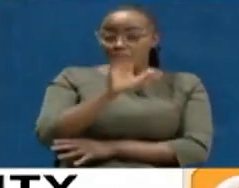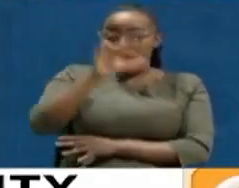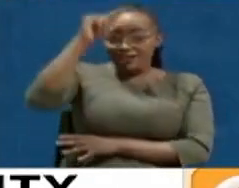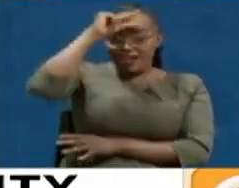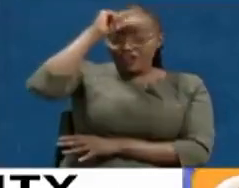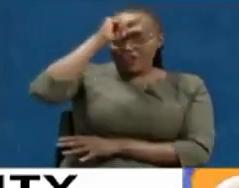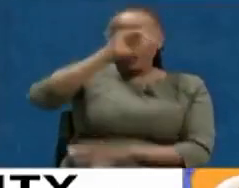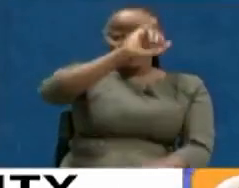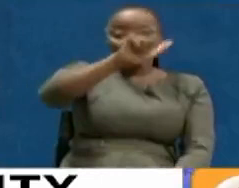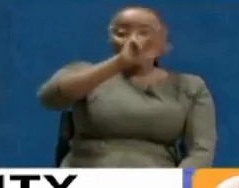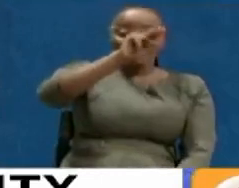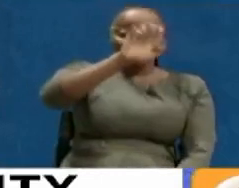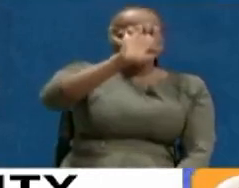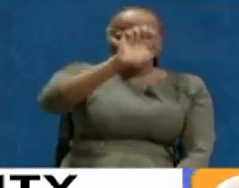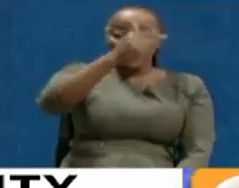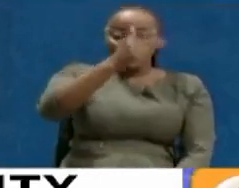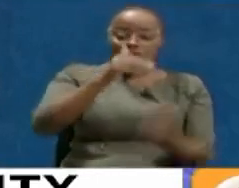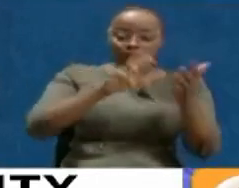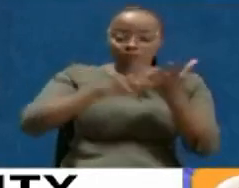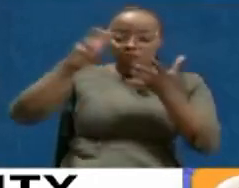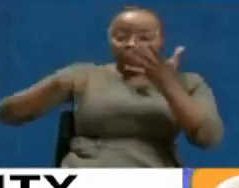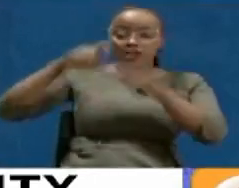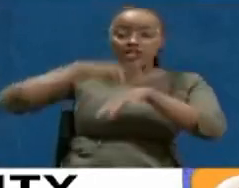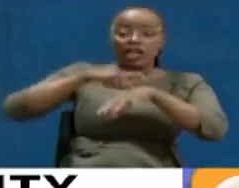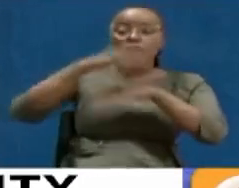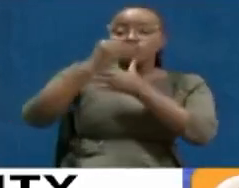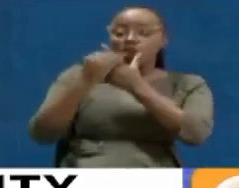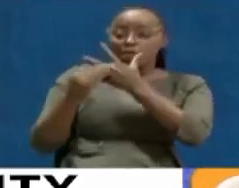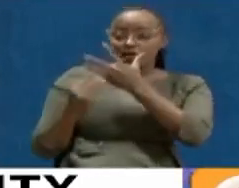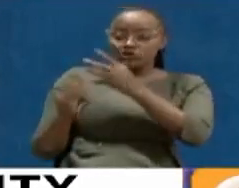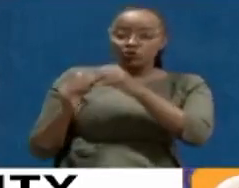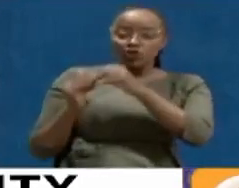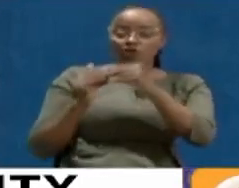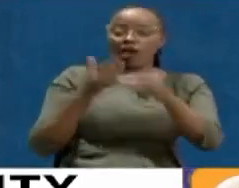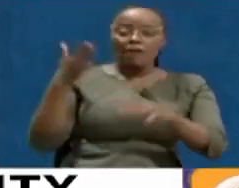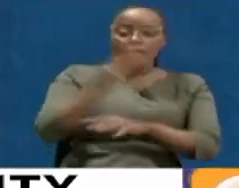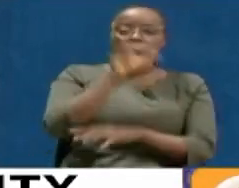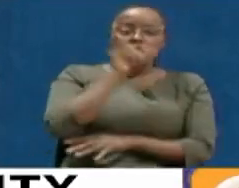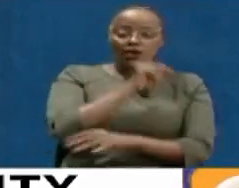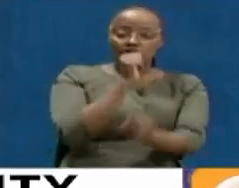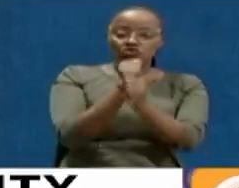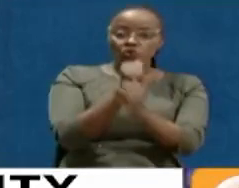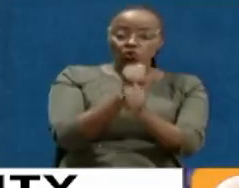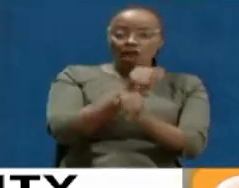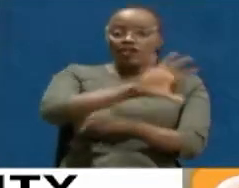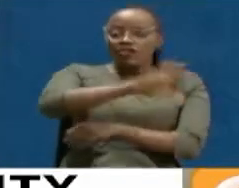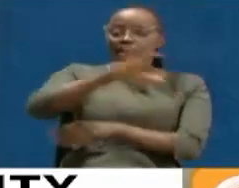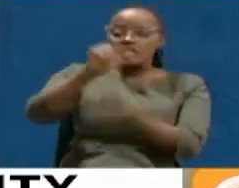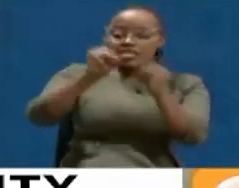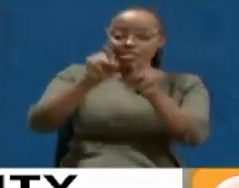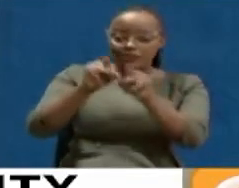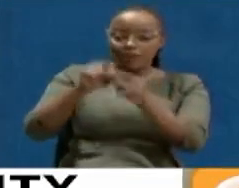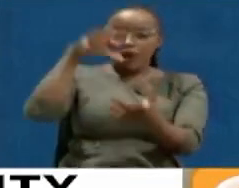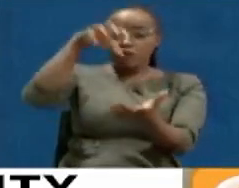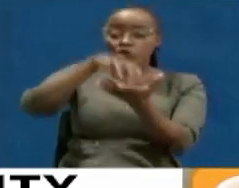government. Muthoni-Ouko, who had resigned during Mike Sonko's tenure, has been reinstated to serve the county in the same